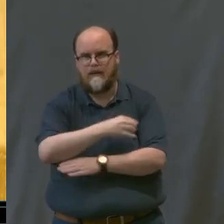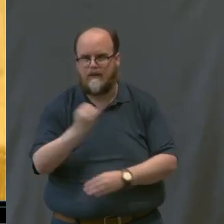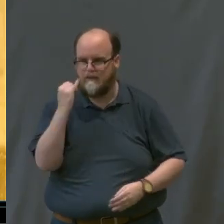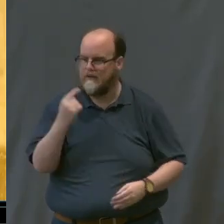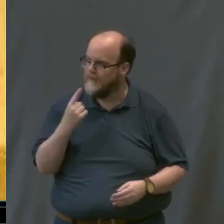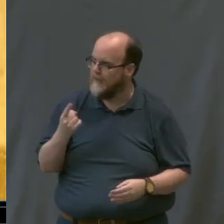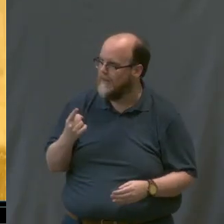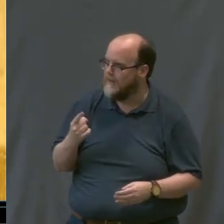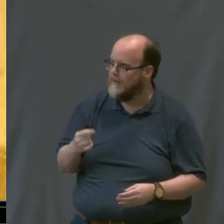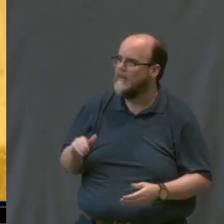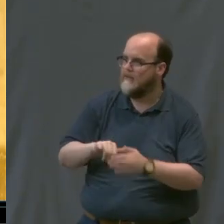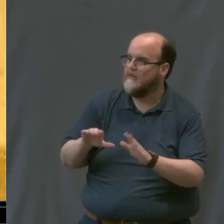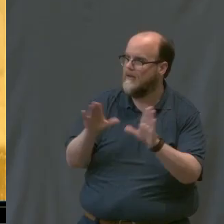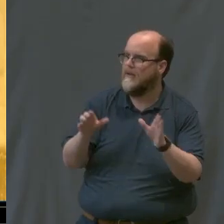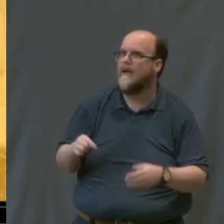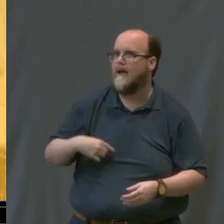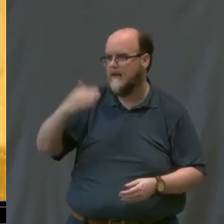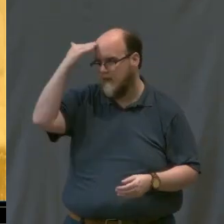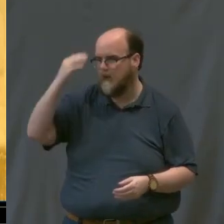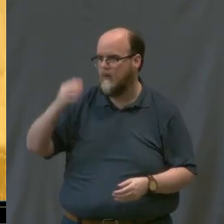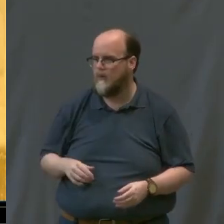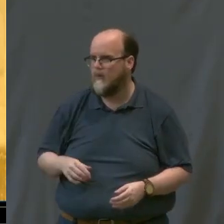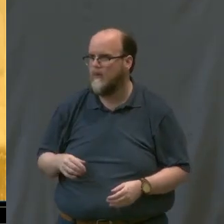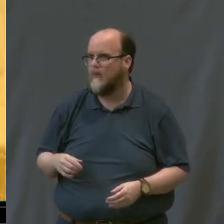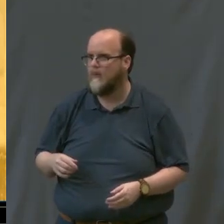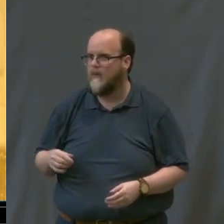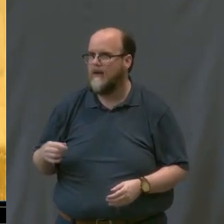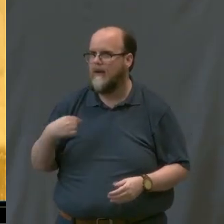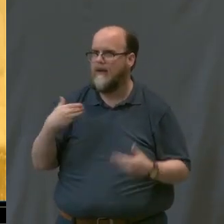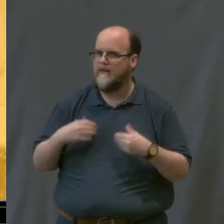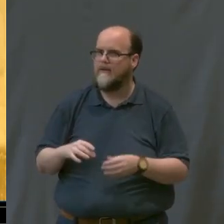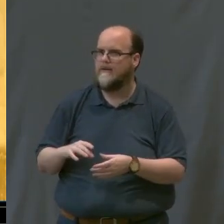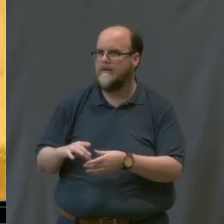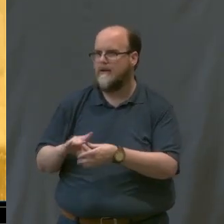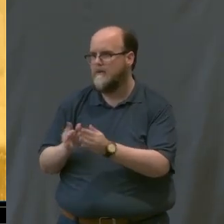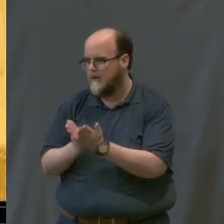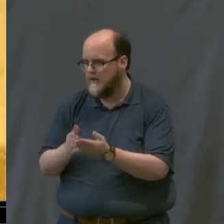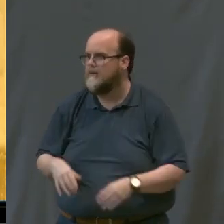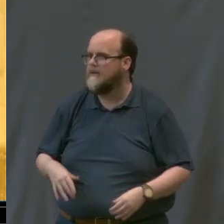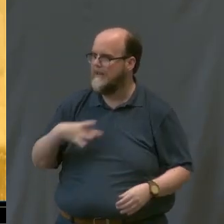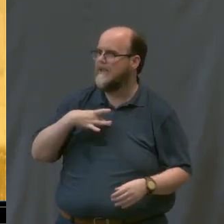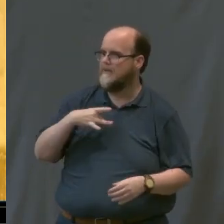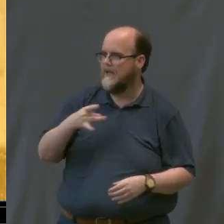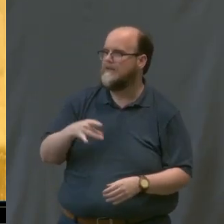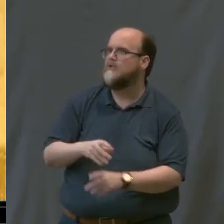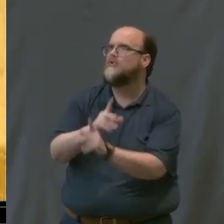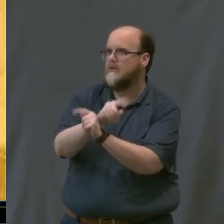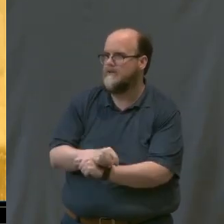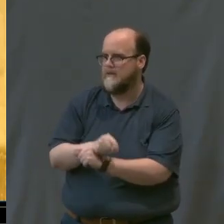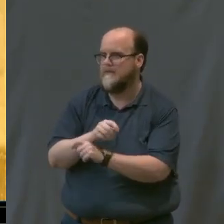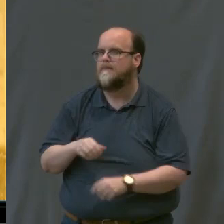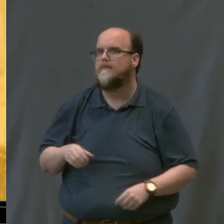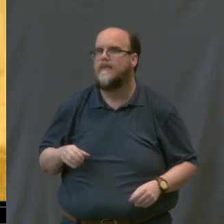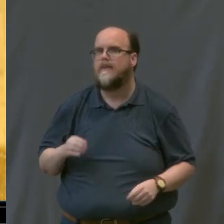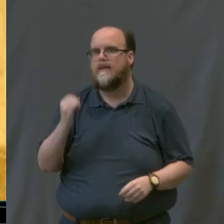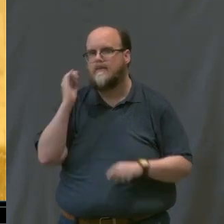say Sunday, then I know I have a commentary who likes oral tradition. If